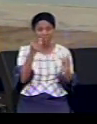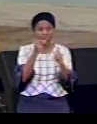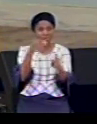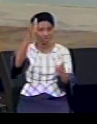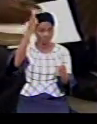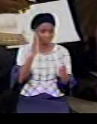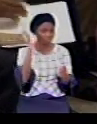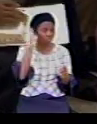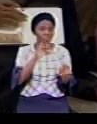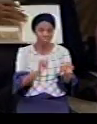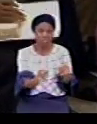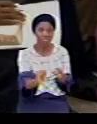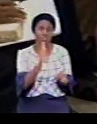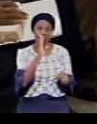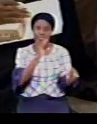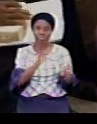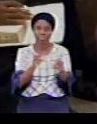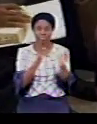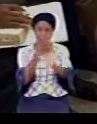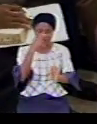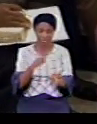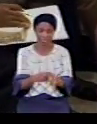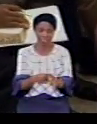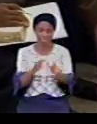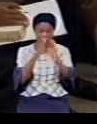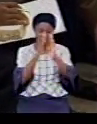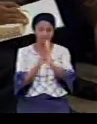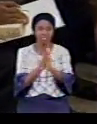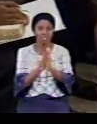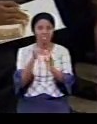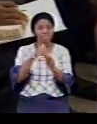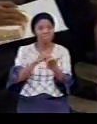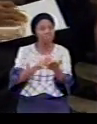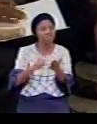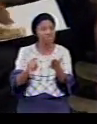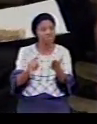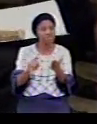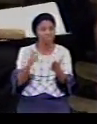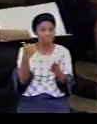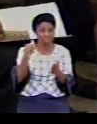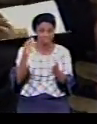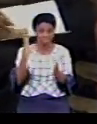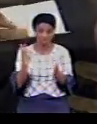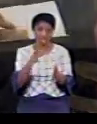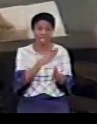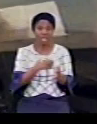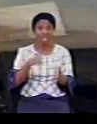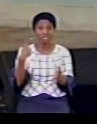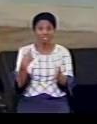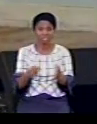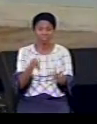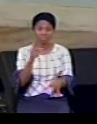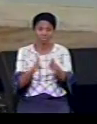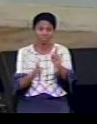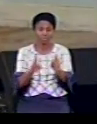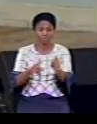in Jesus' name. Look at verse 16. And the people went out.